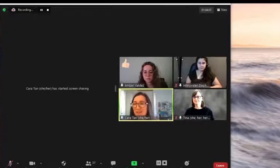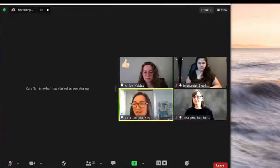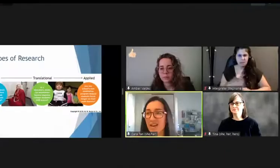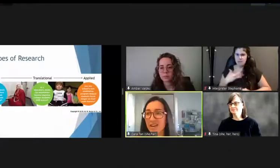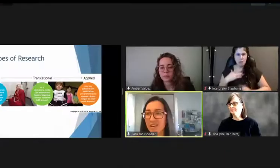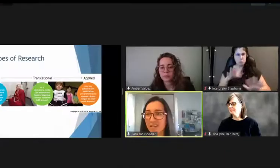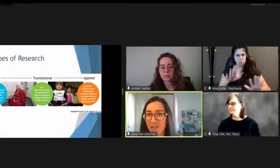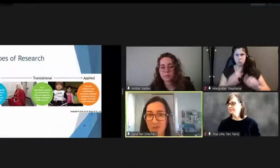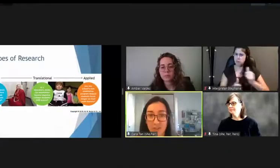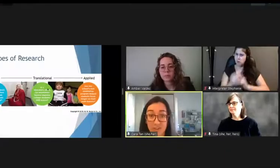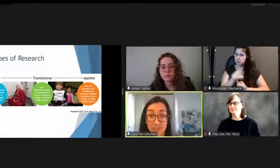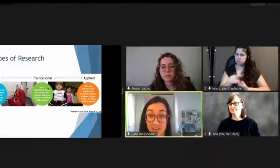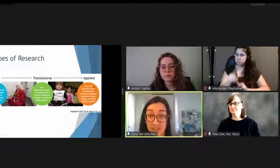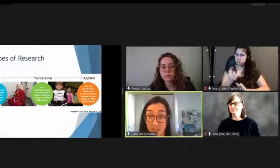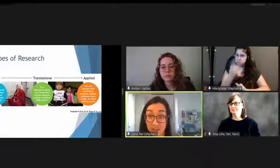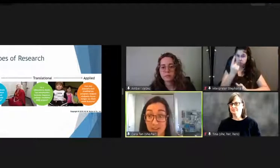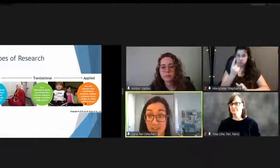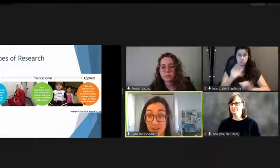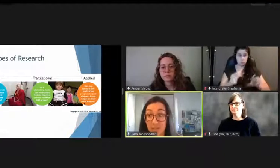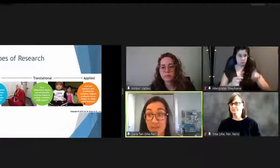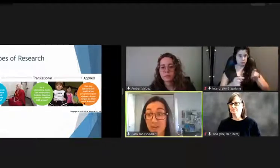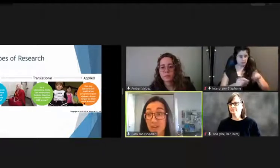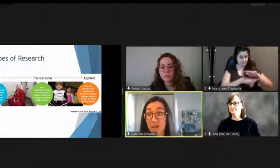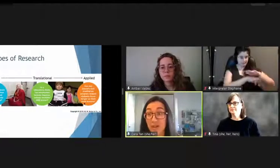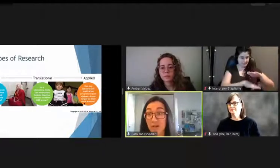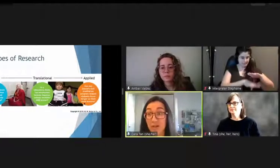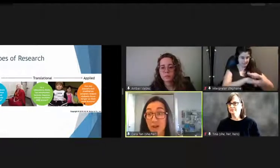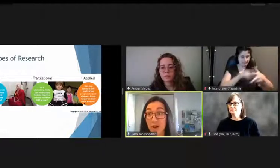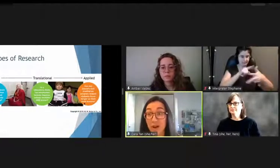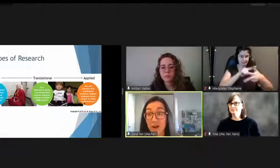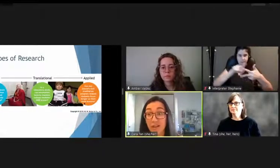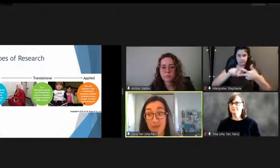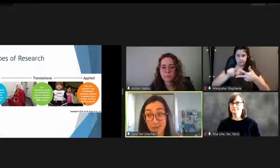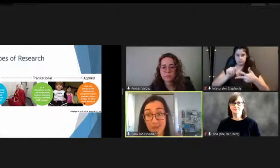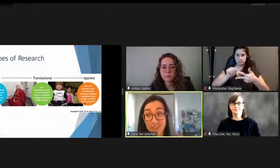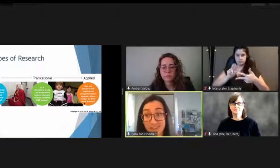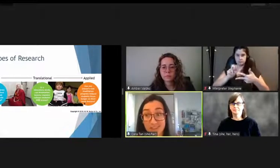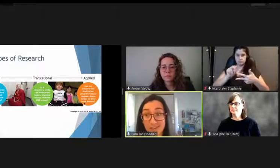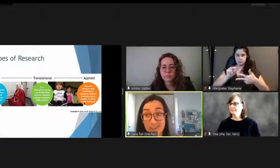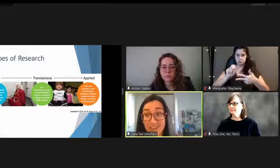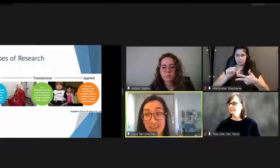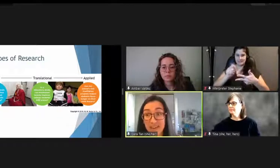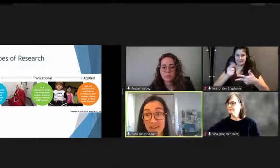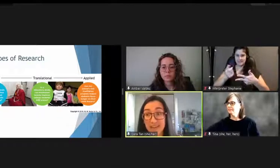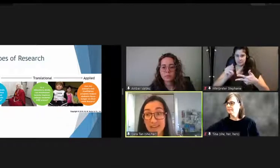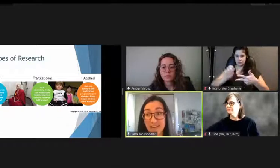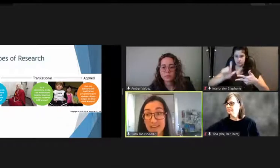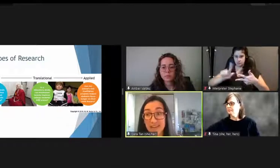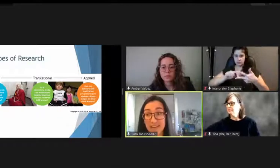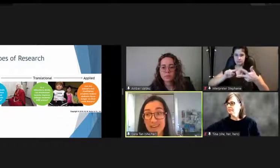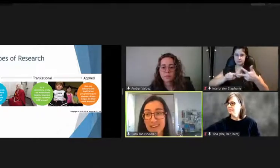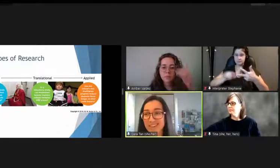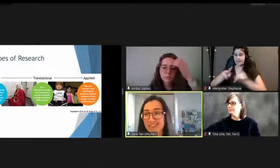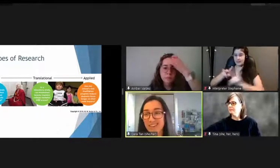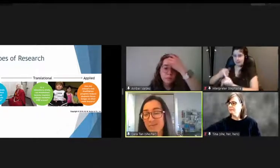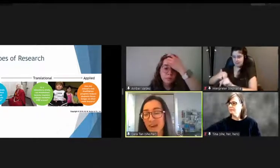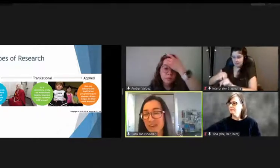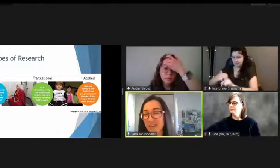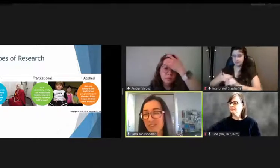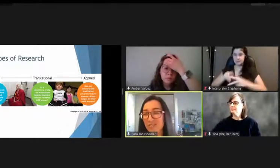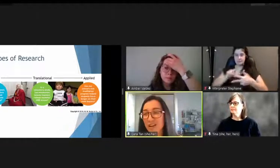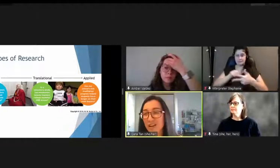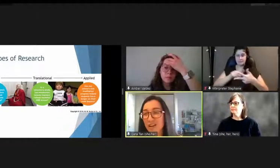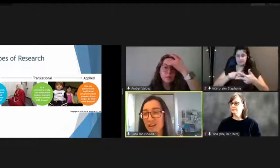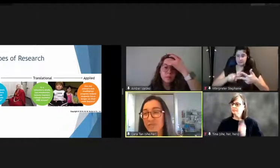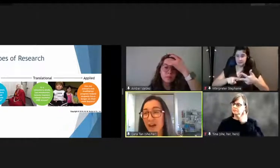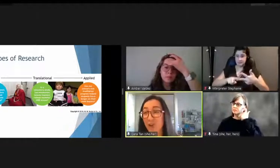So now that we understand these basic types, something I want to tell you is that it actually doesn't matter.